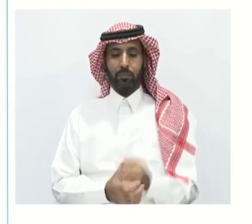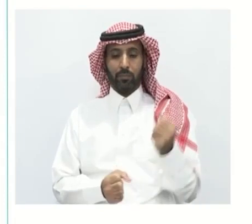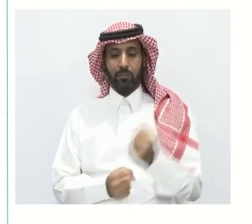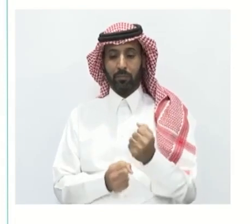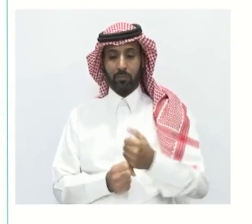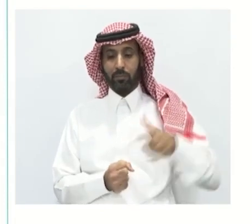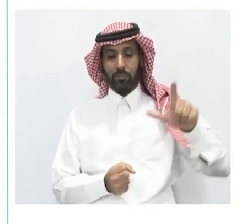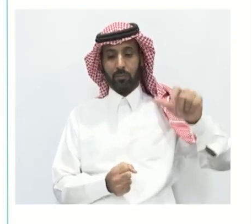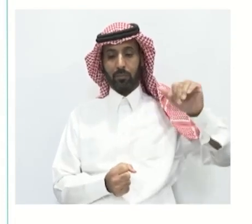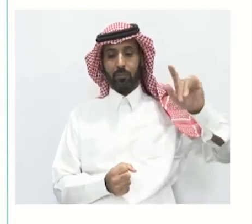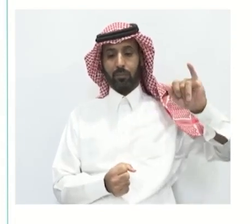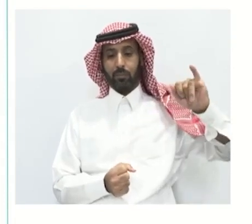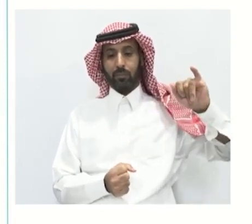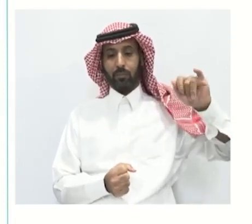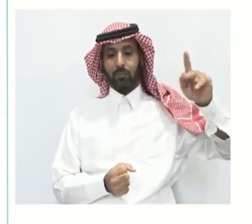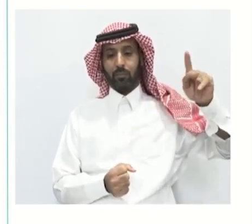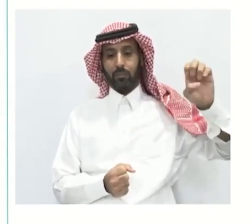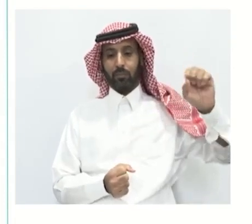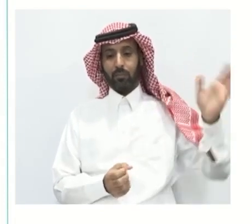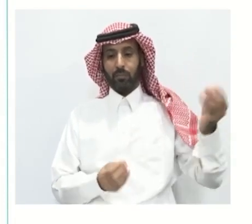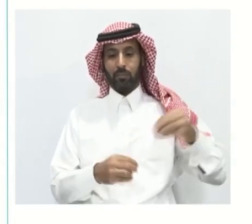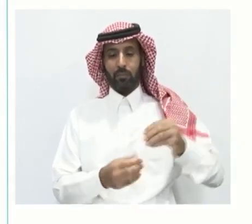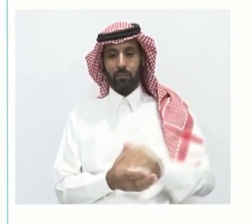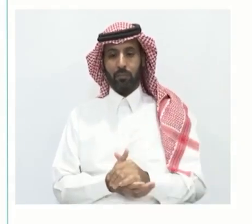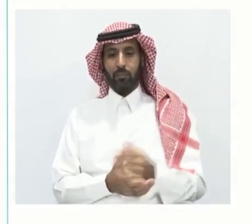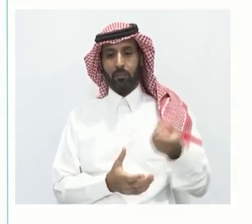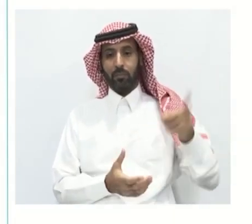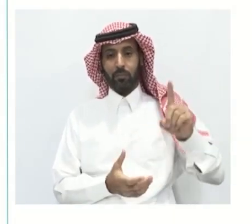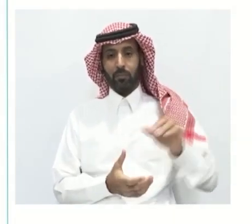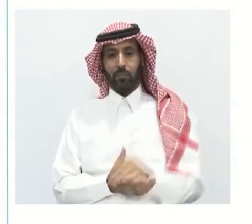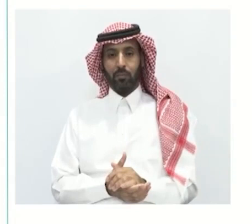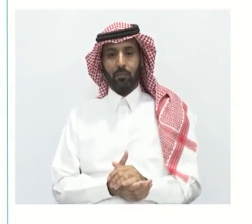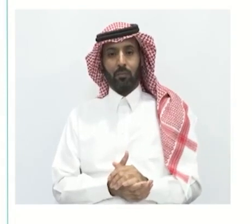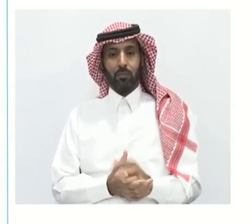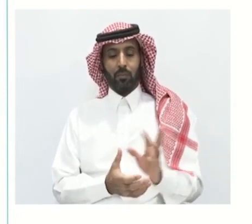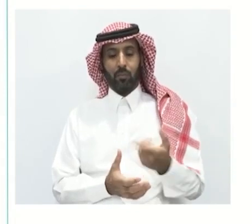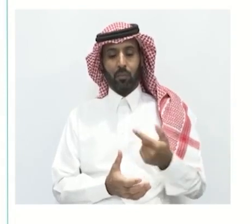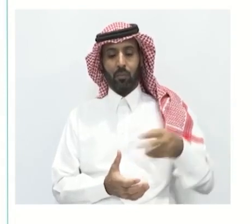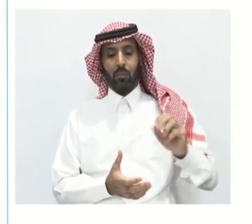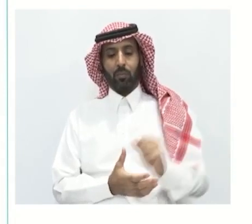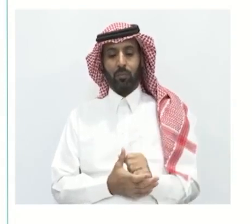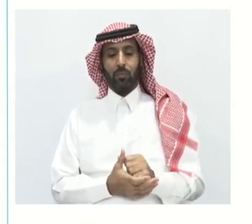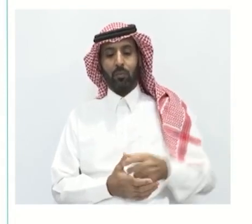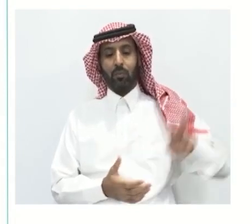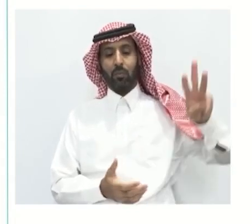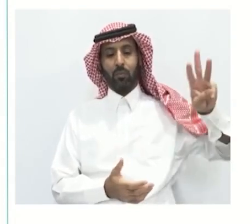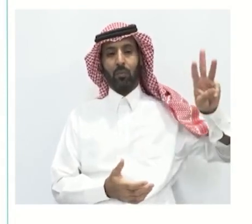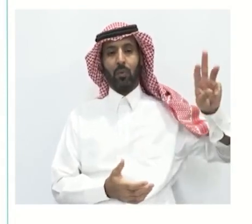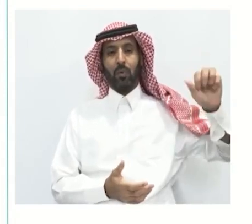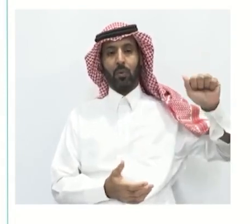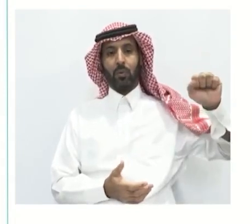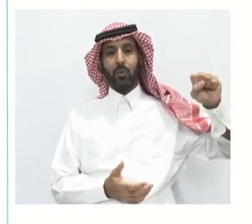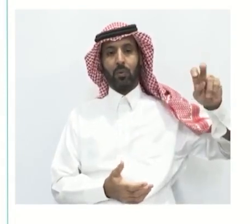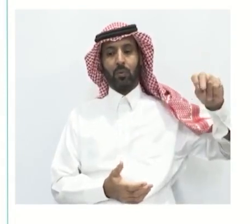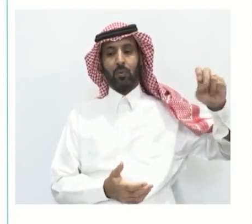like, we added just the letter D. And want, wanted, want,